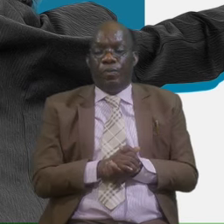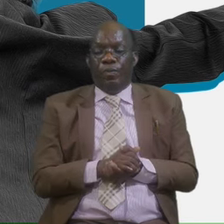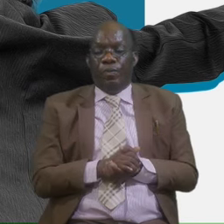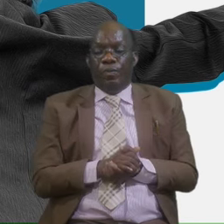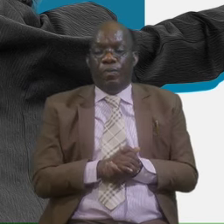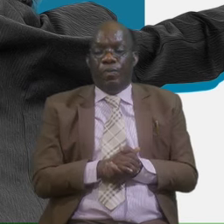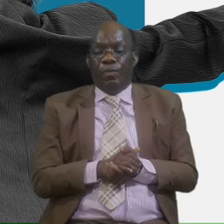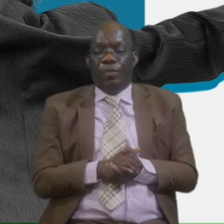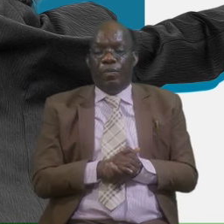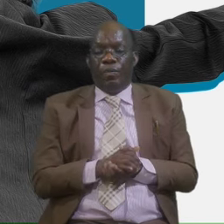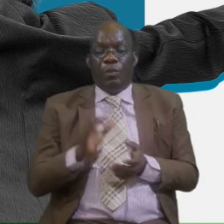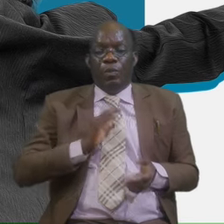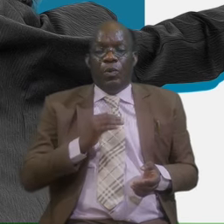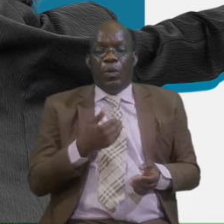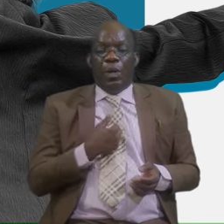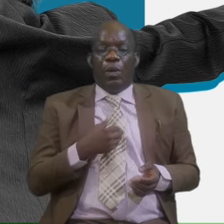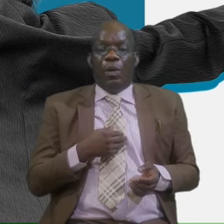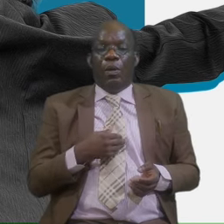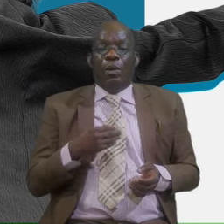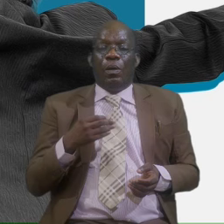Our pastor is waiting